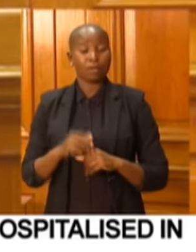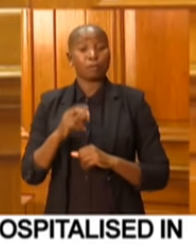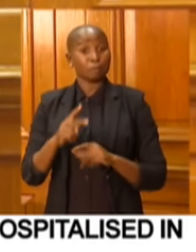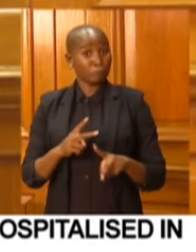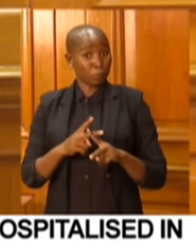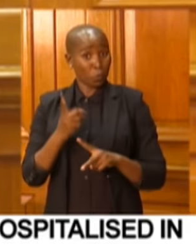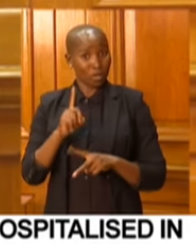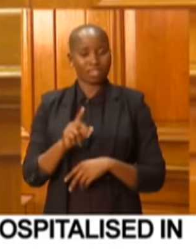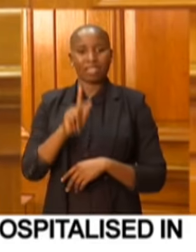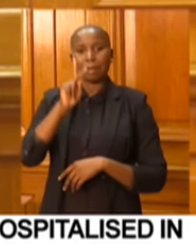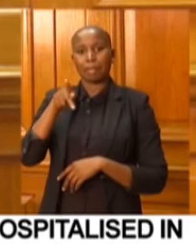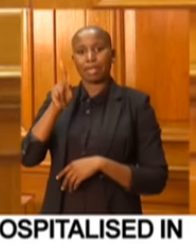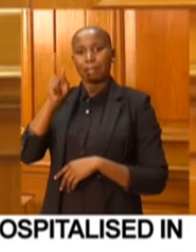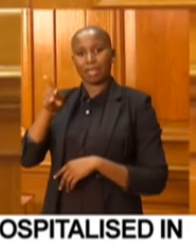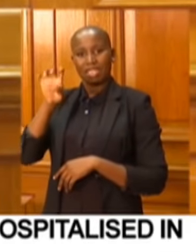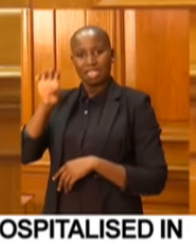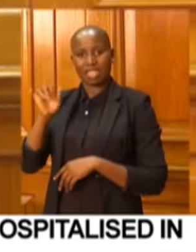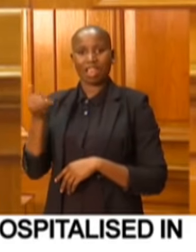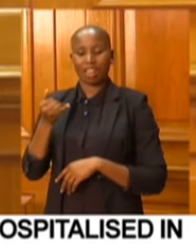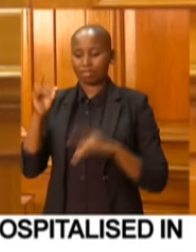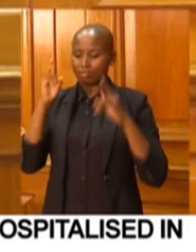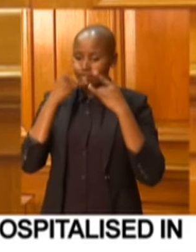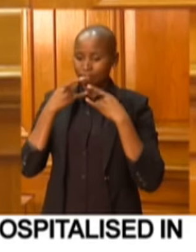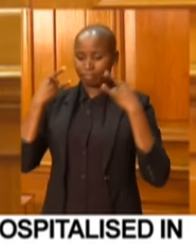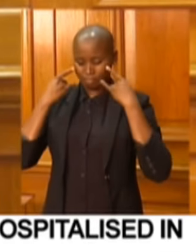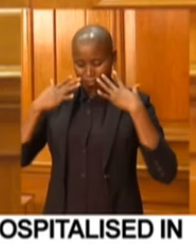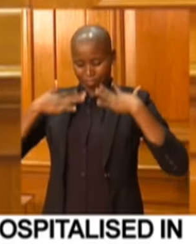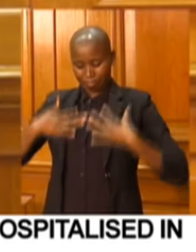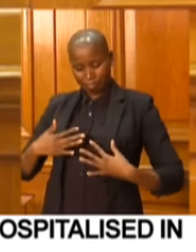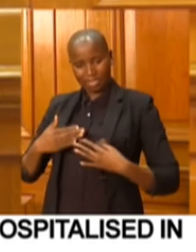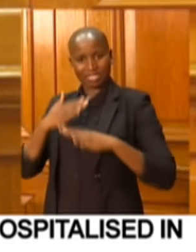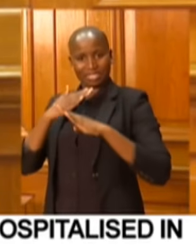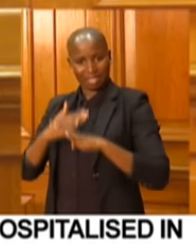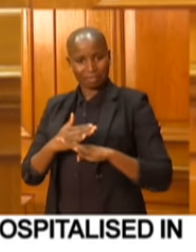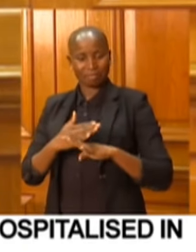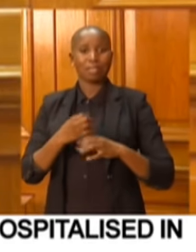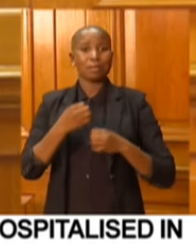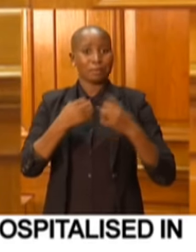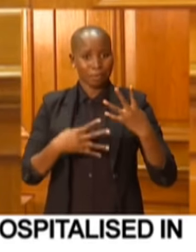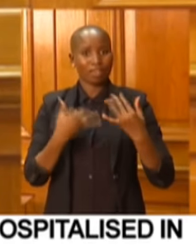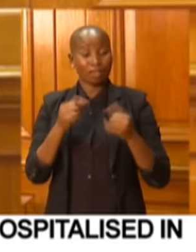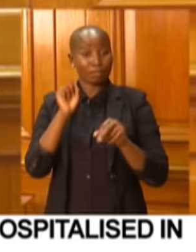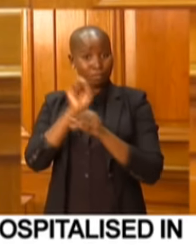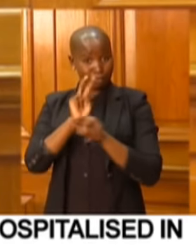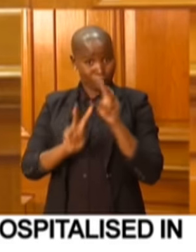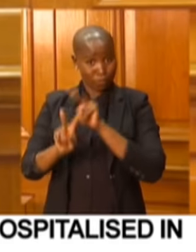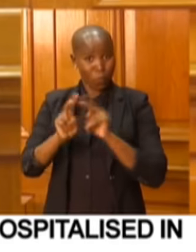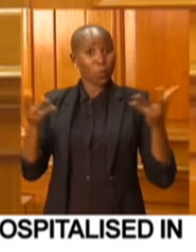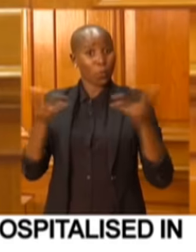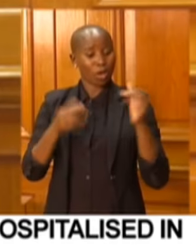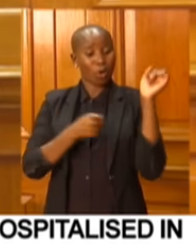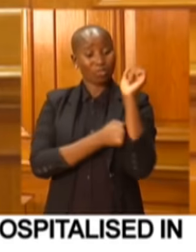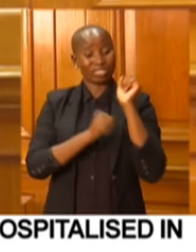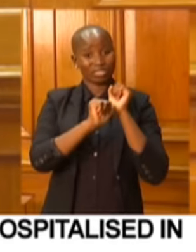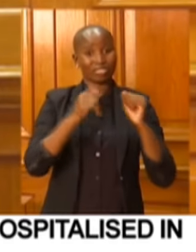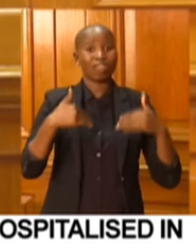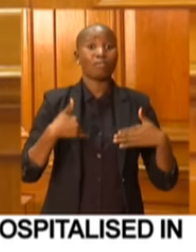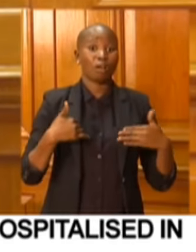protective equipment stocks are being jointly monitored with the Office of the Health Standards Compliance.